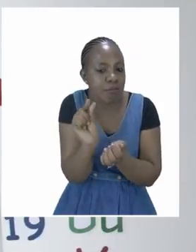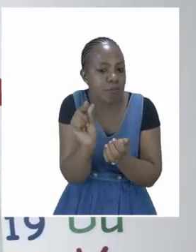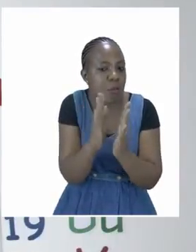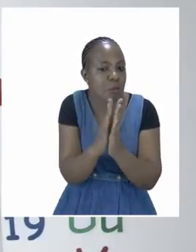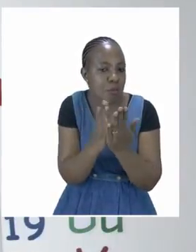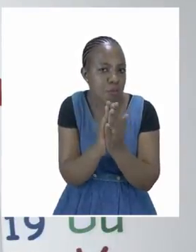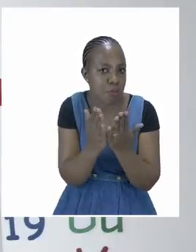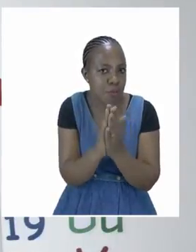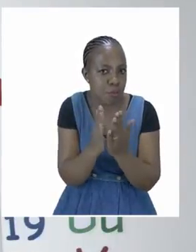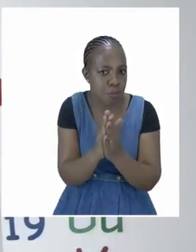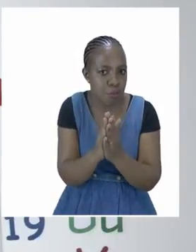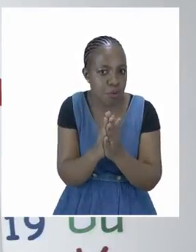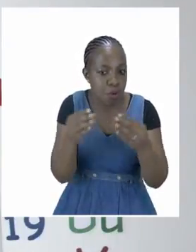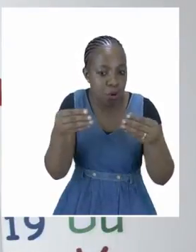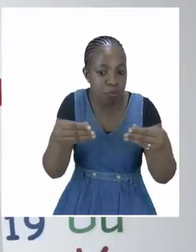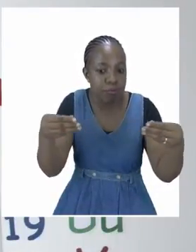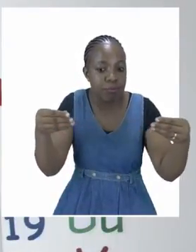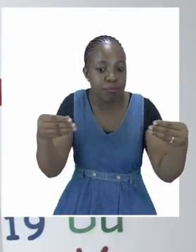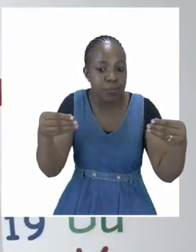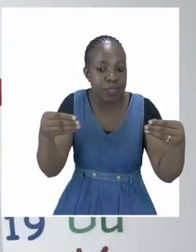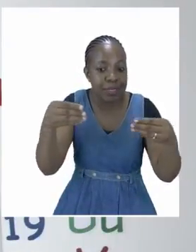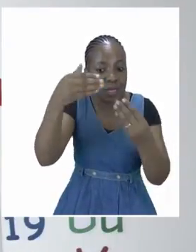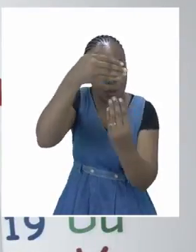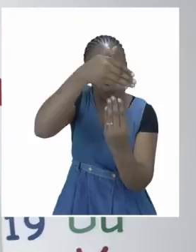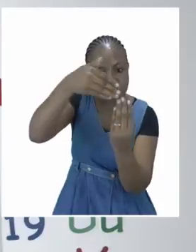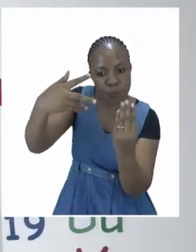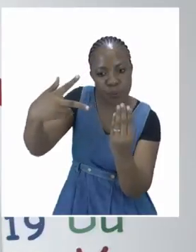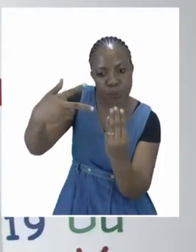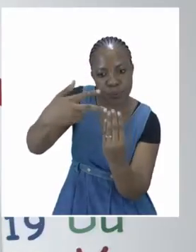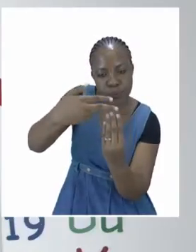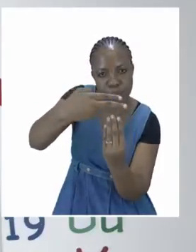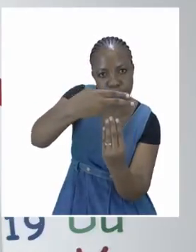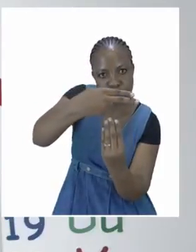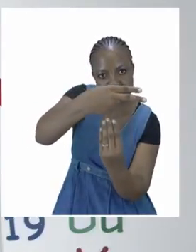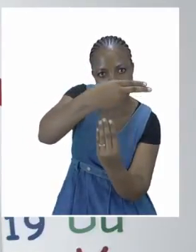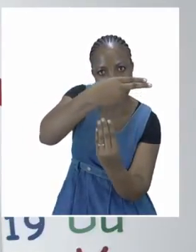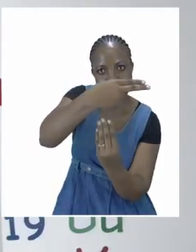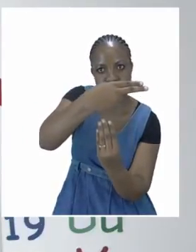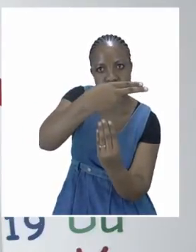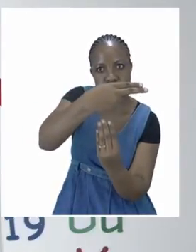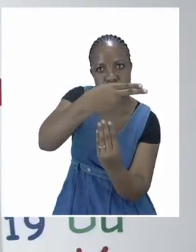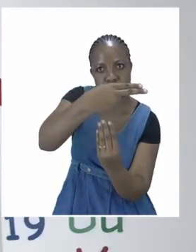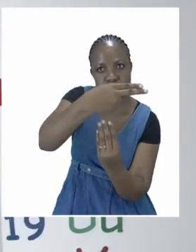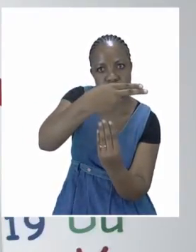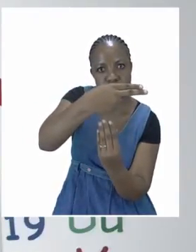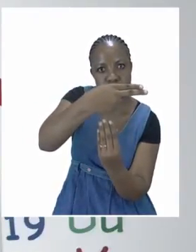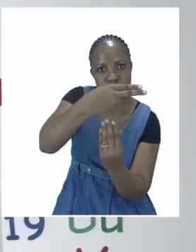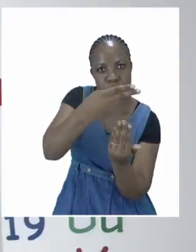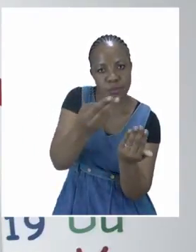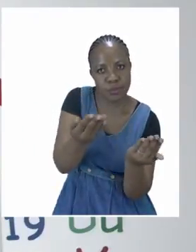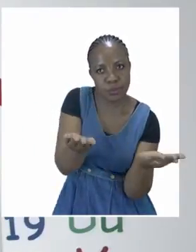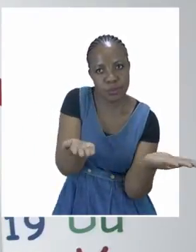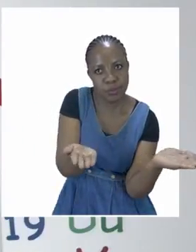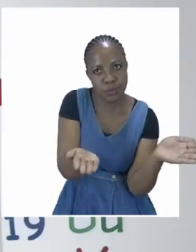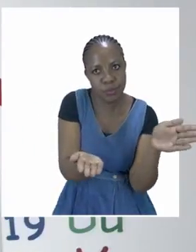booklet. Please cut the top of the lesson booklet with a pair of scissors and fold